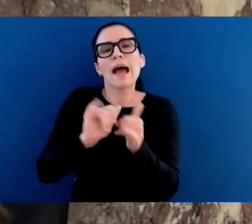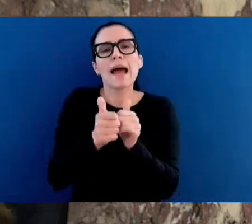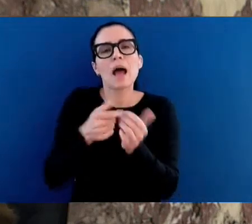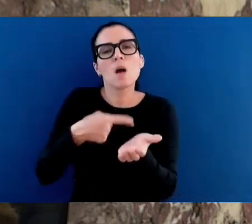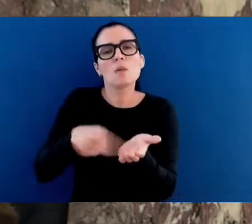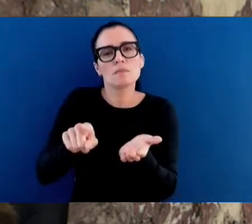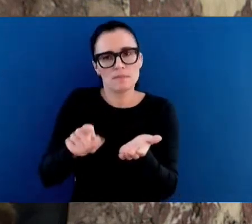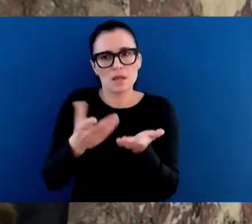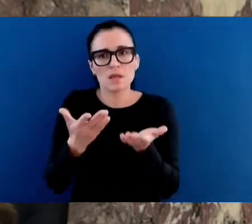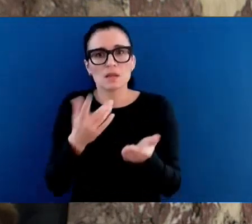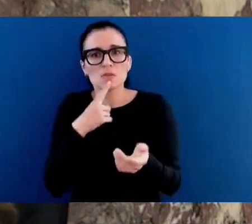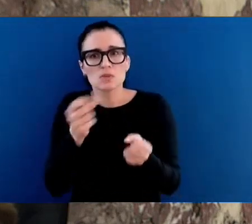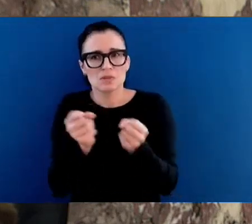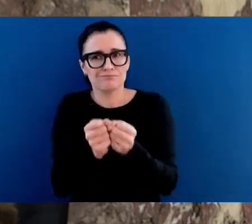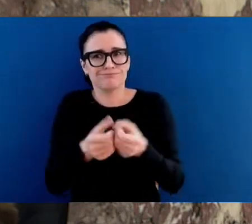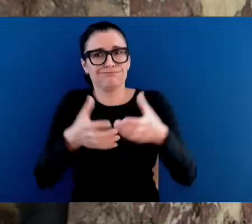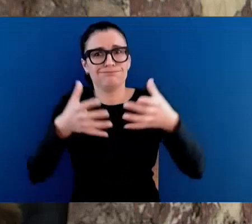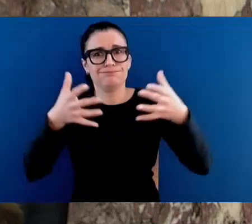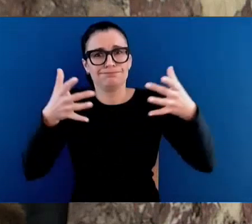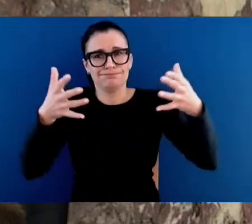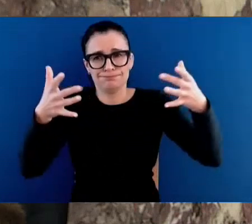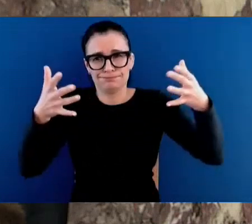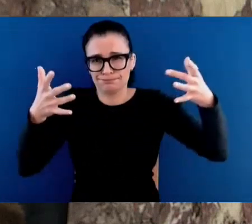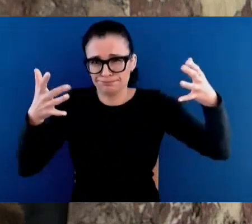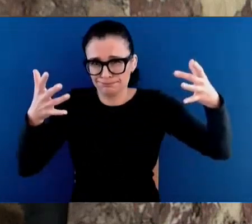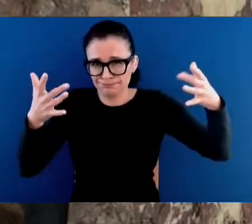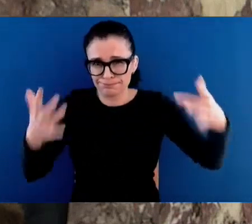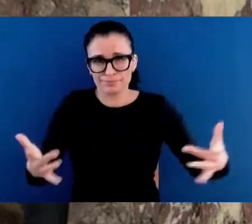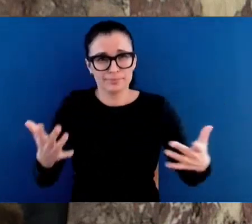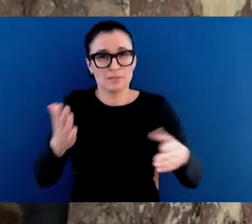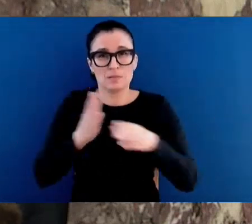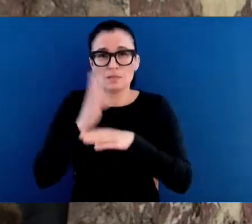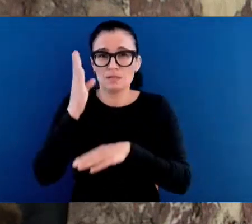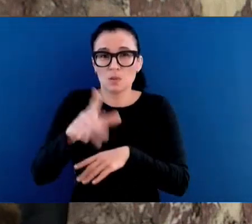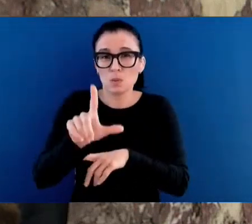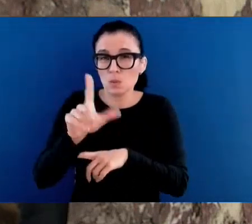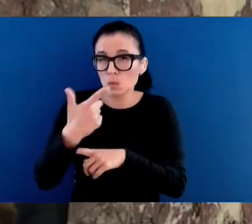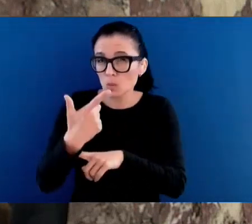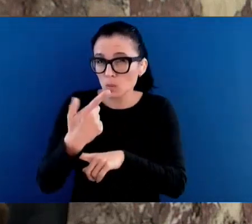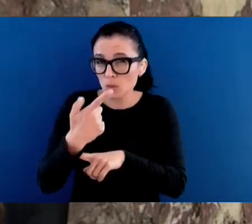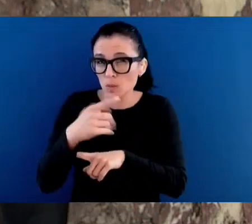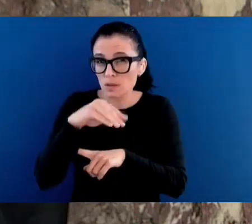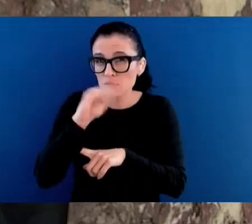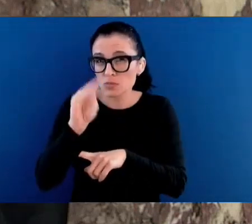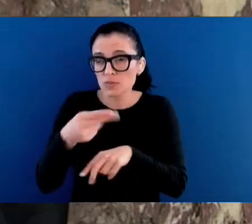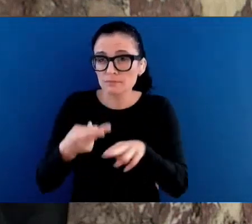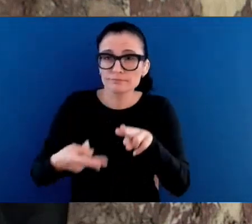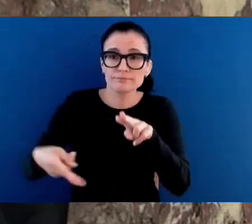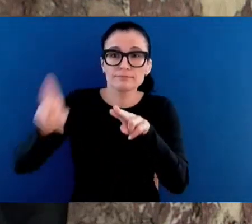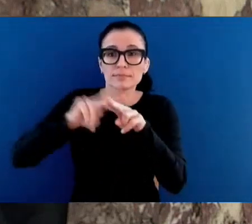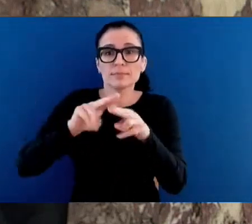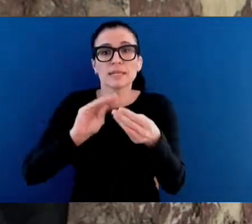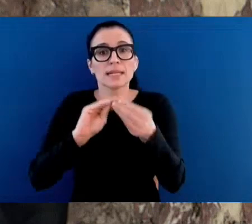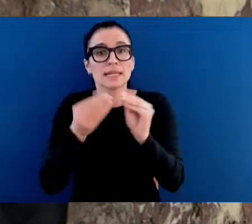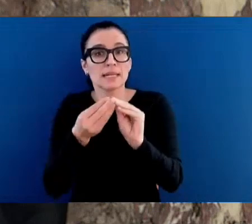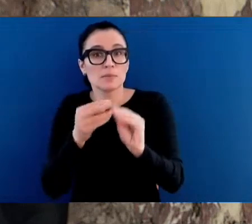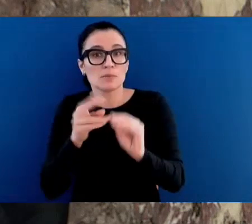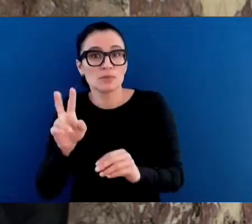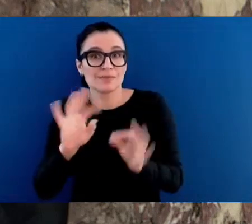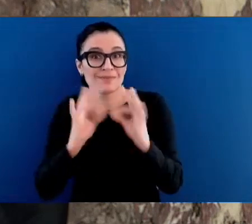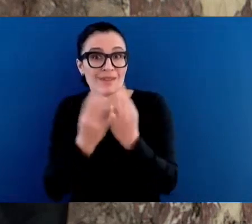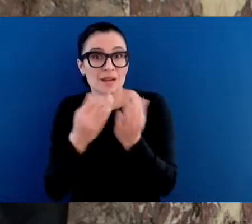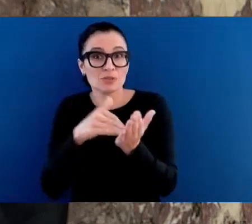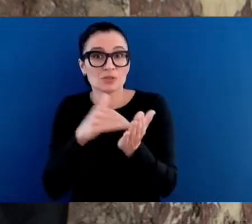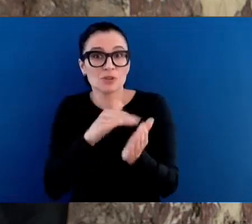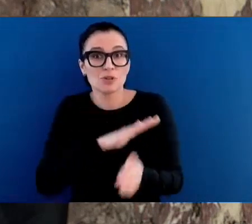all. We have developed across Vancouver Island and across BC primary care networks. And the member says they should be